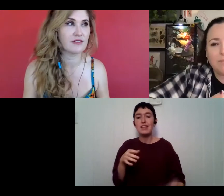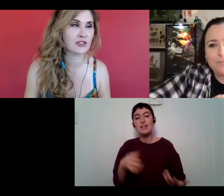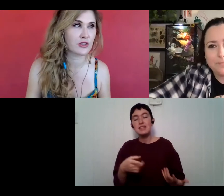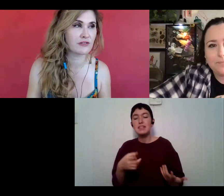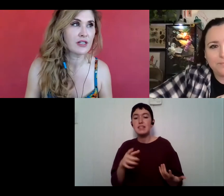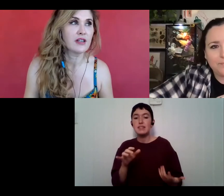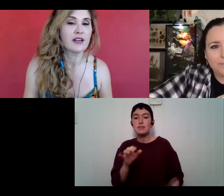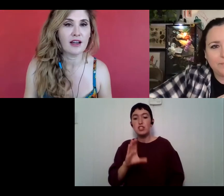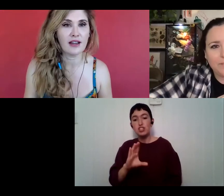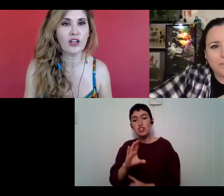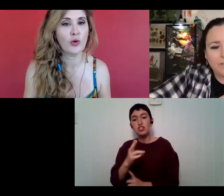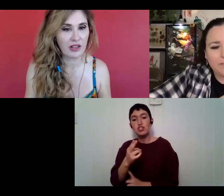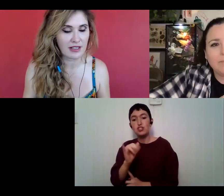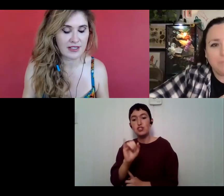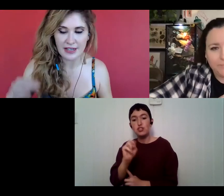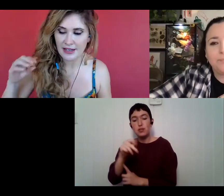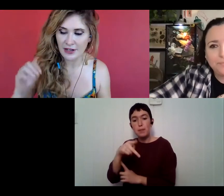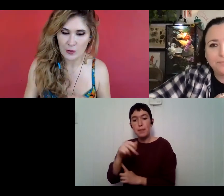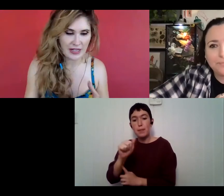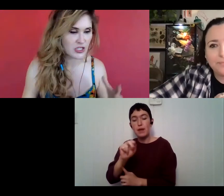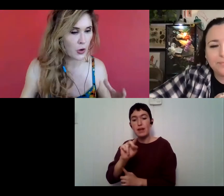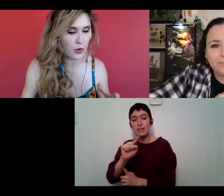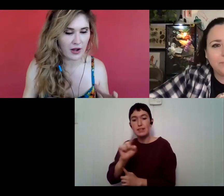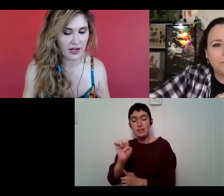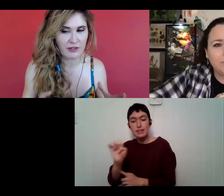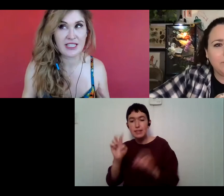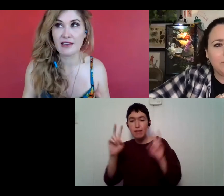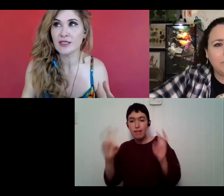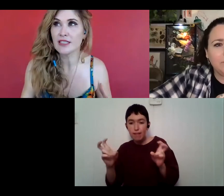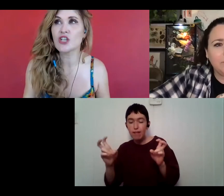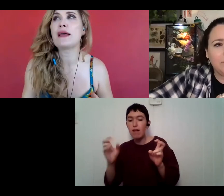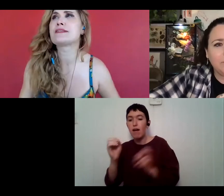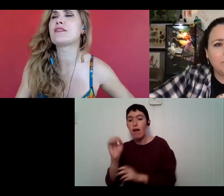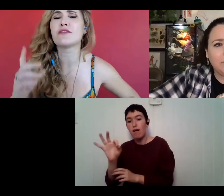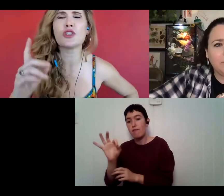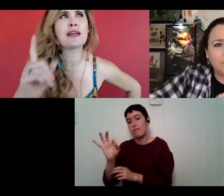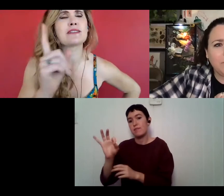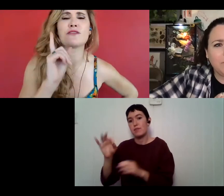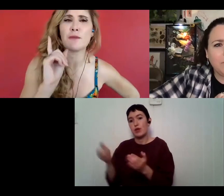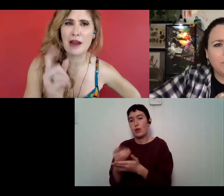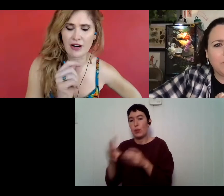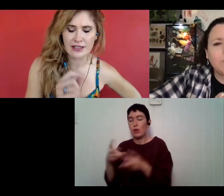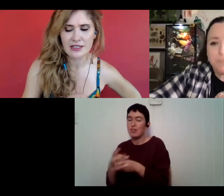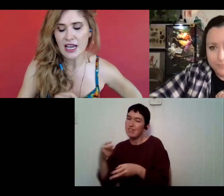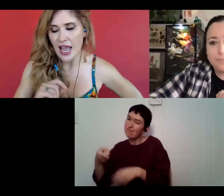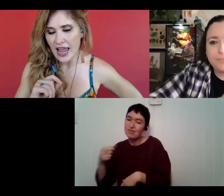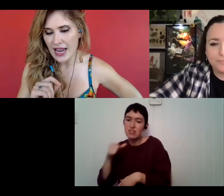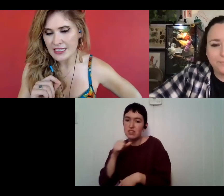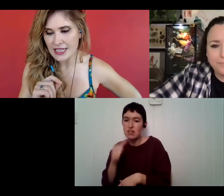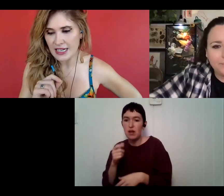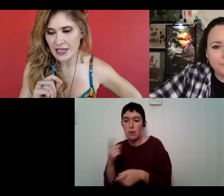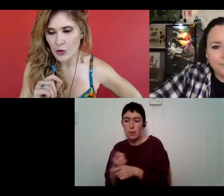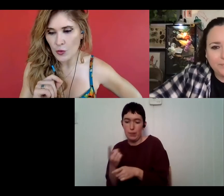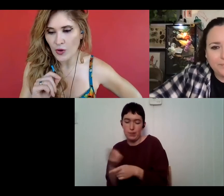because of its sort of colonialist underpinning. So I would say chimpanzee of the Americas.